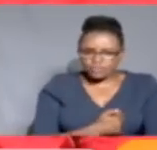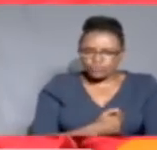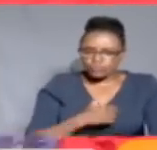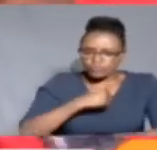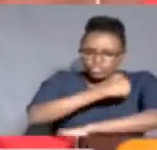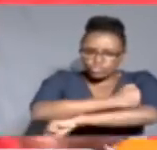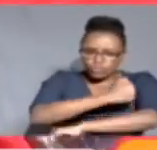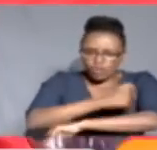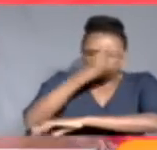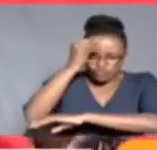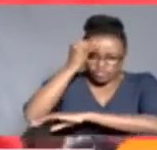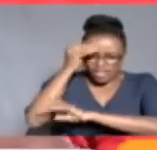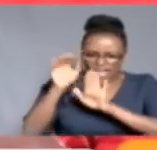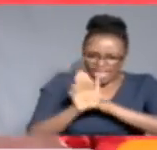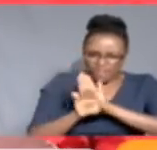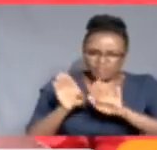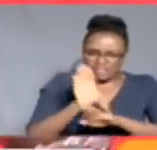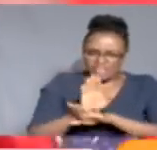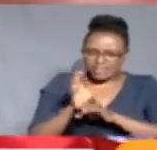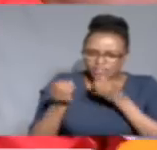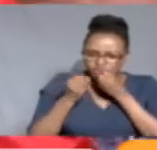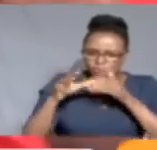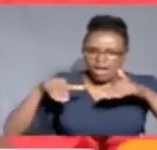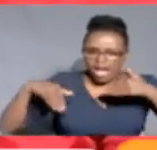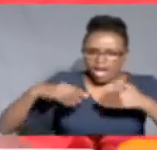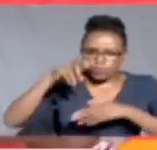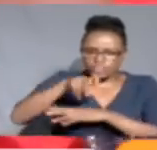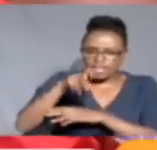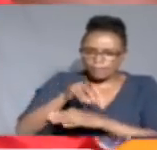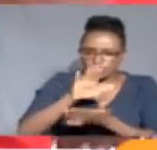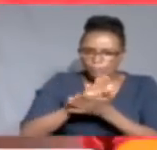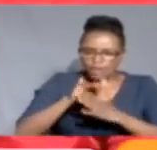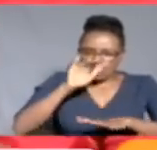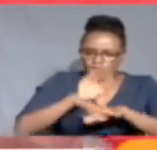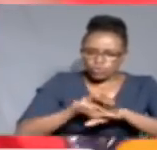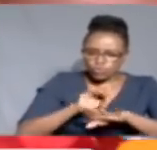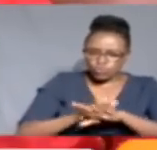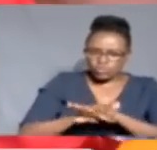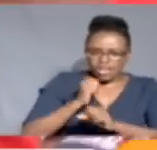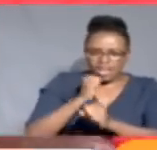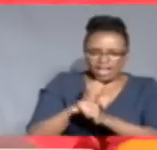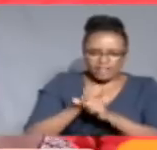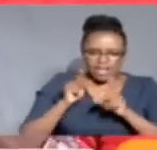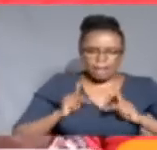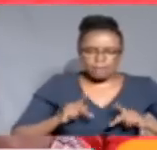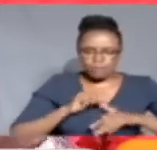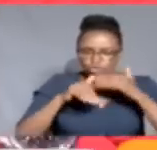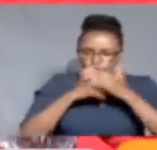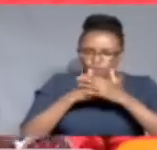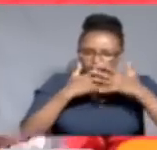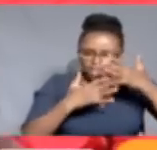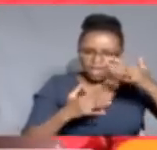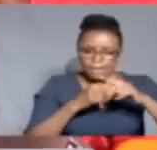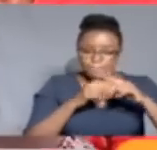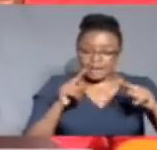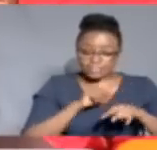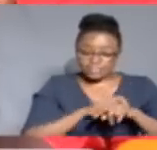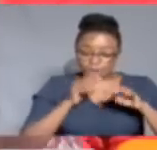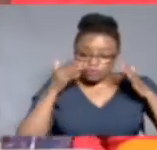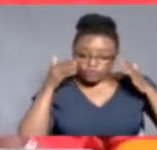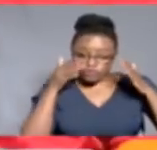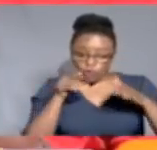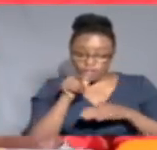we are learning each and every detail and how we are supposed to become good career people and all that. But when you look at